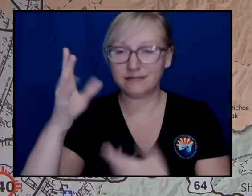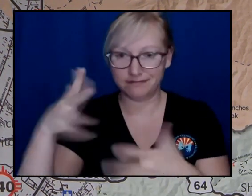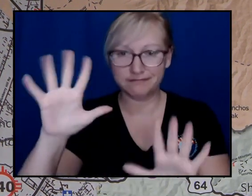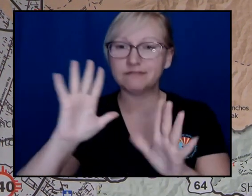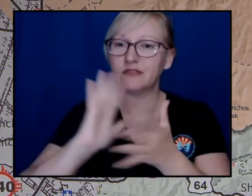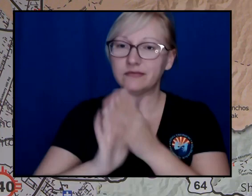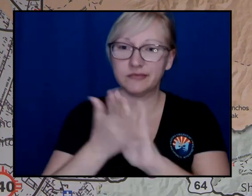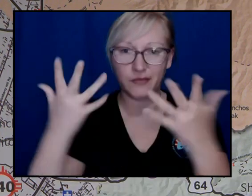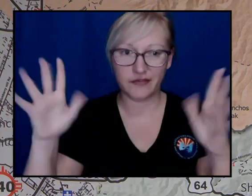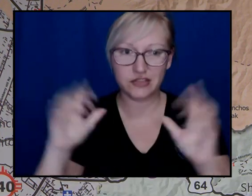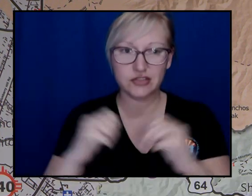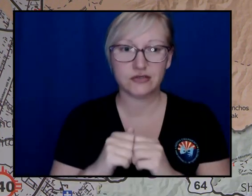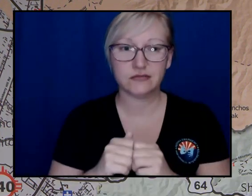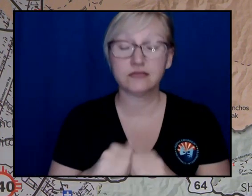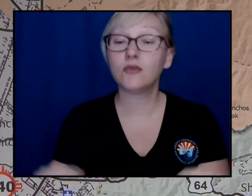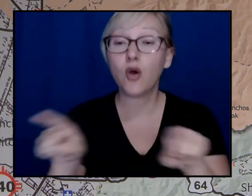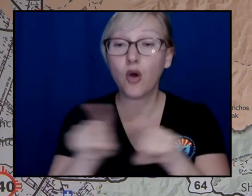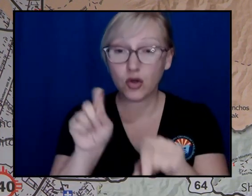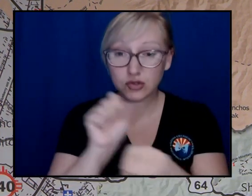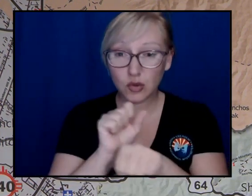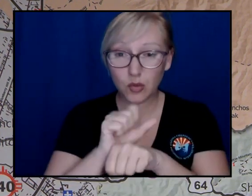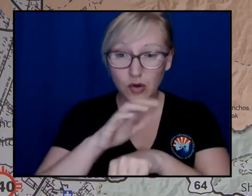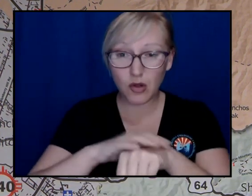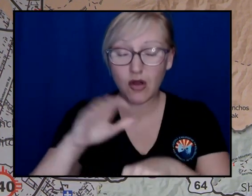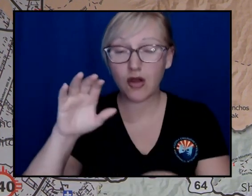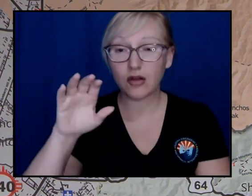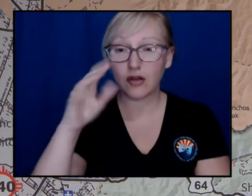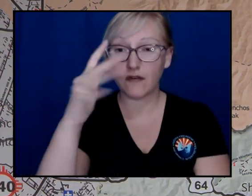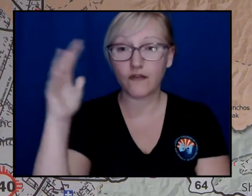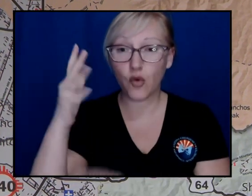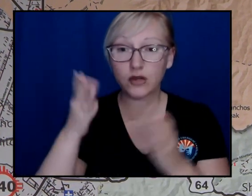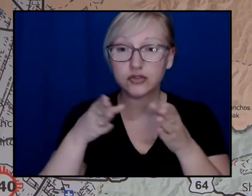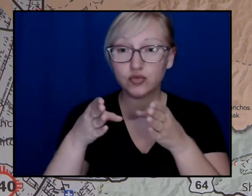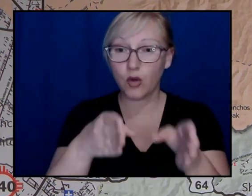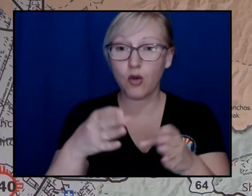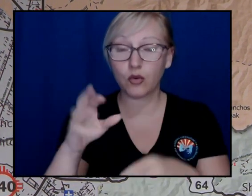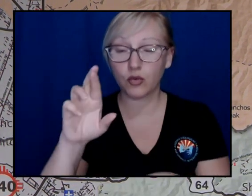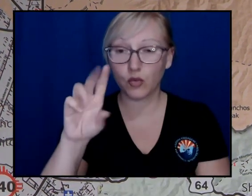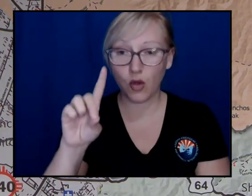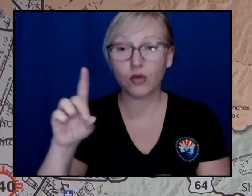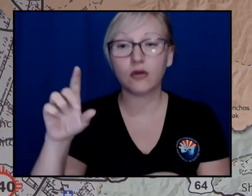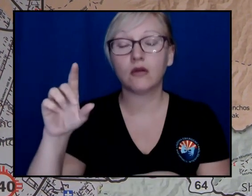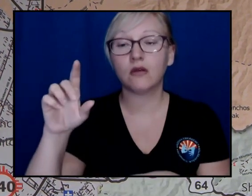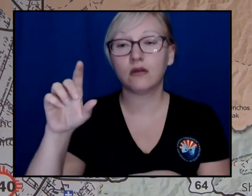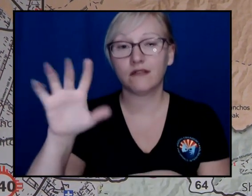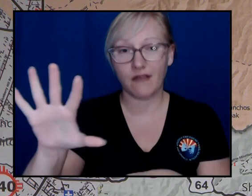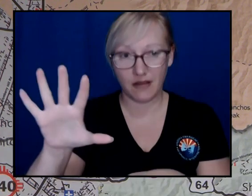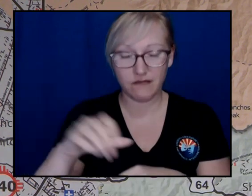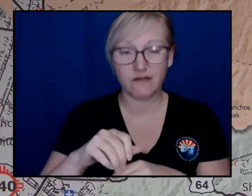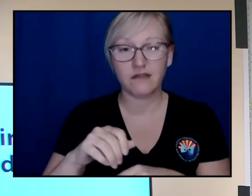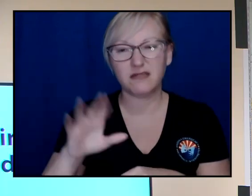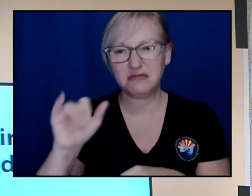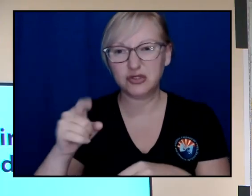going on Forest Road 5, north of 64, and that should also be completed in the next few